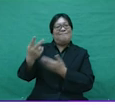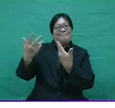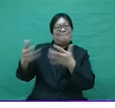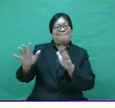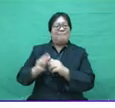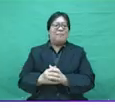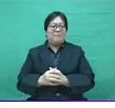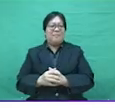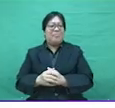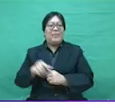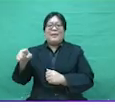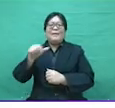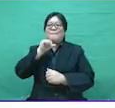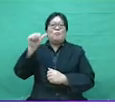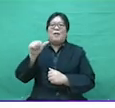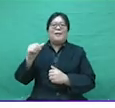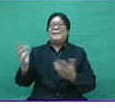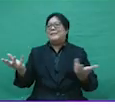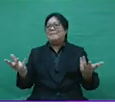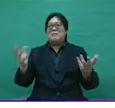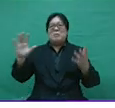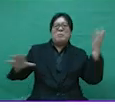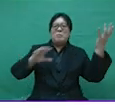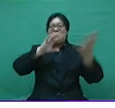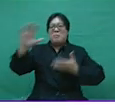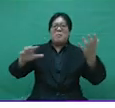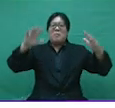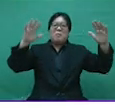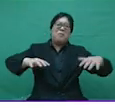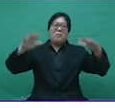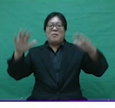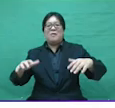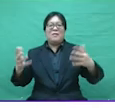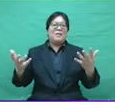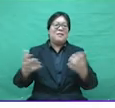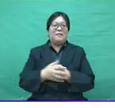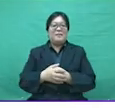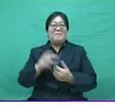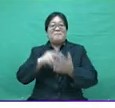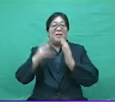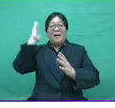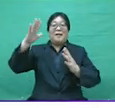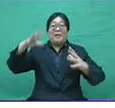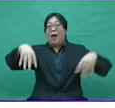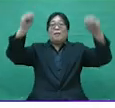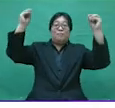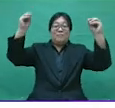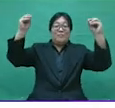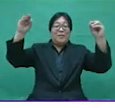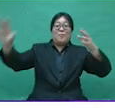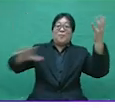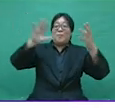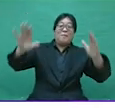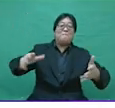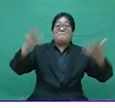seen is that it's not like a storm or a rain, to say it may come suddenly, but